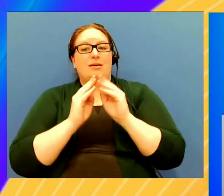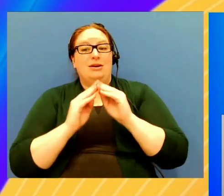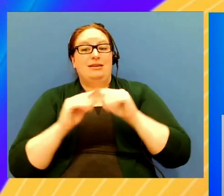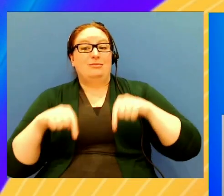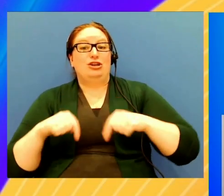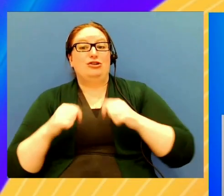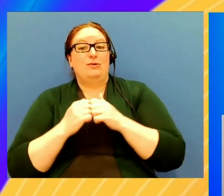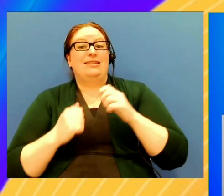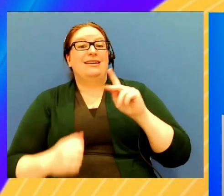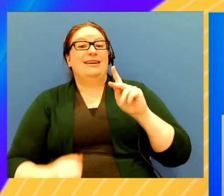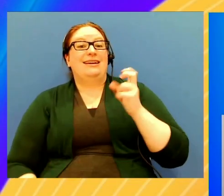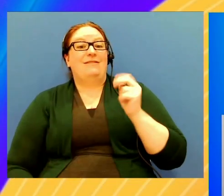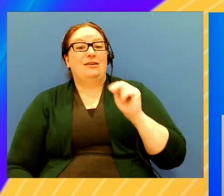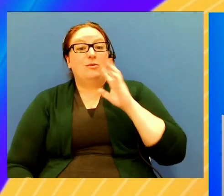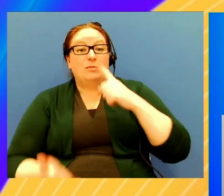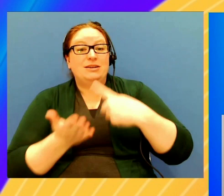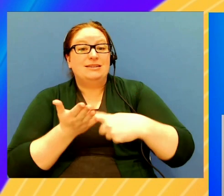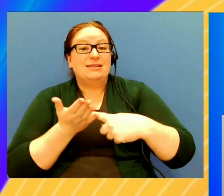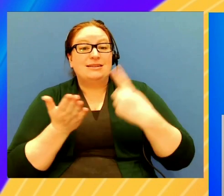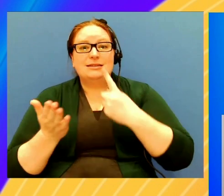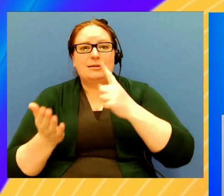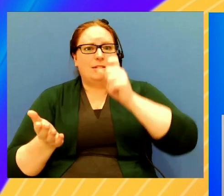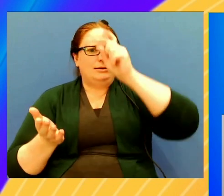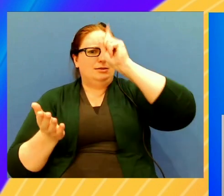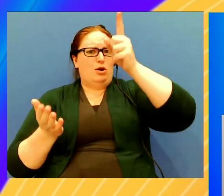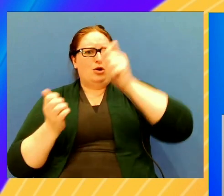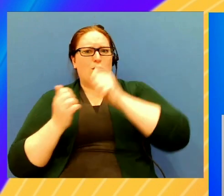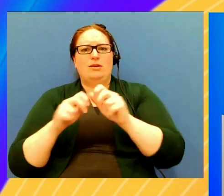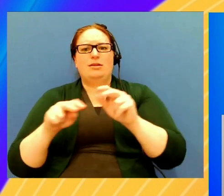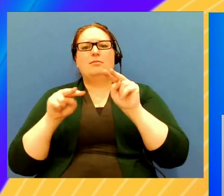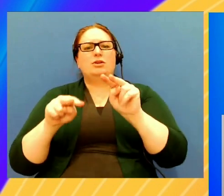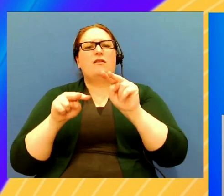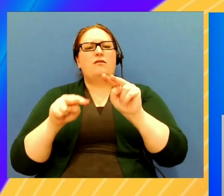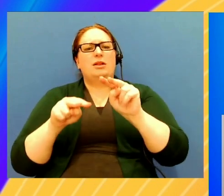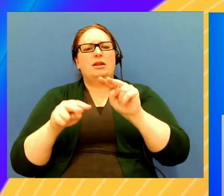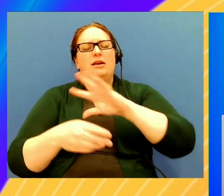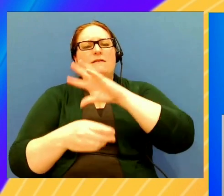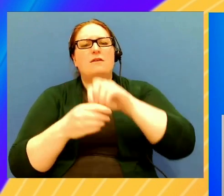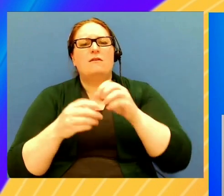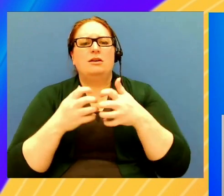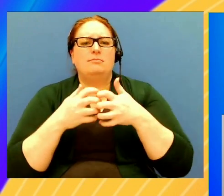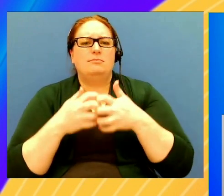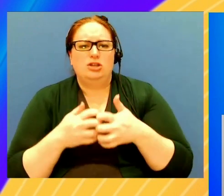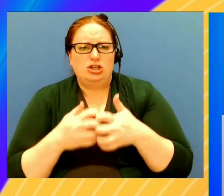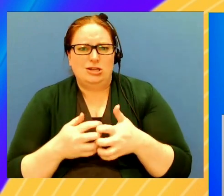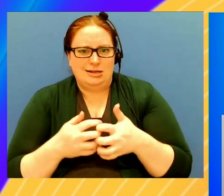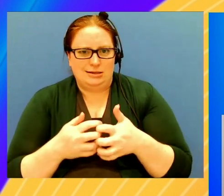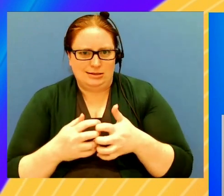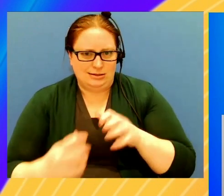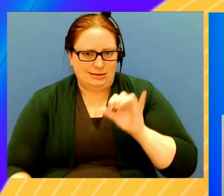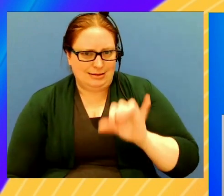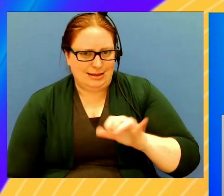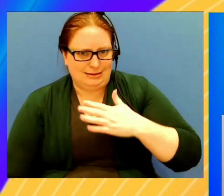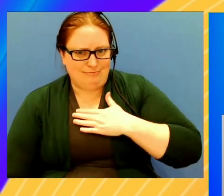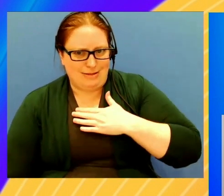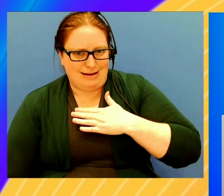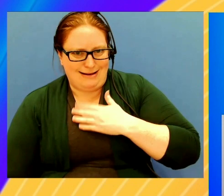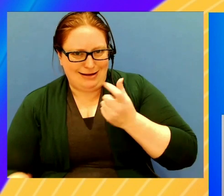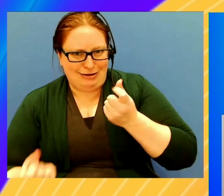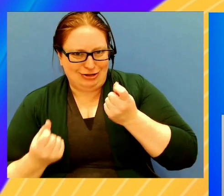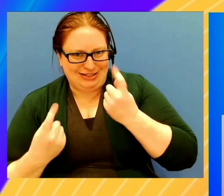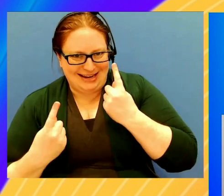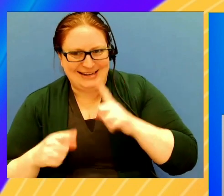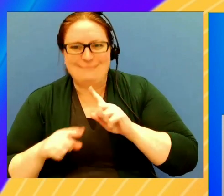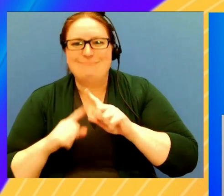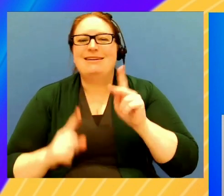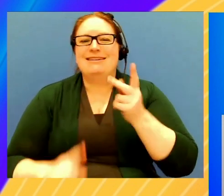about something very super smart with observability involving machines. At least that's how I'm translating it. But Kevin can